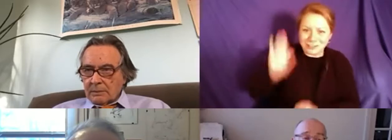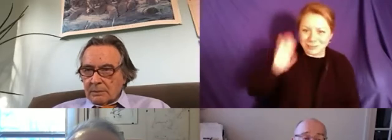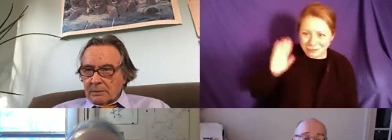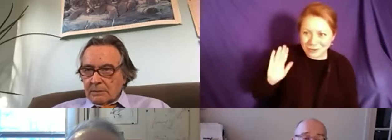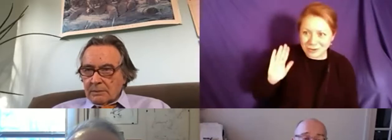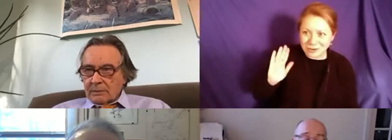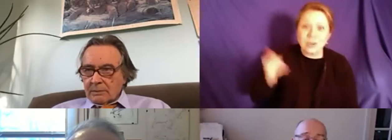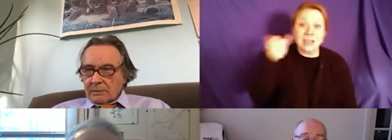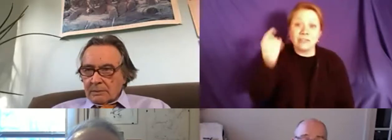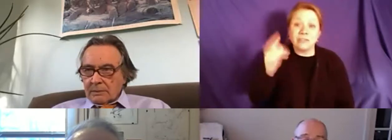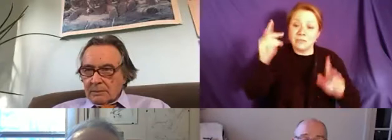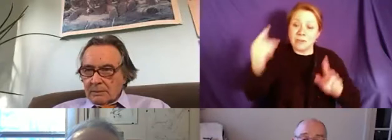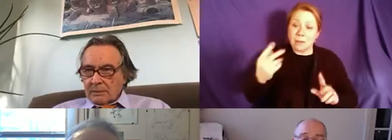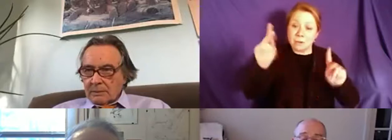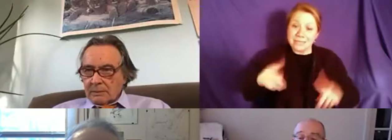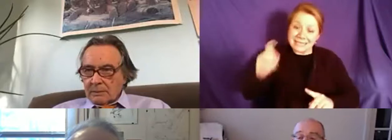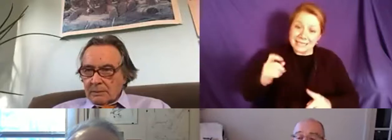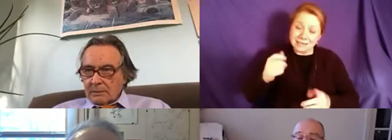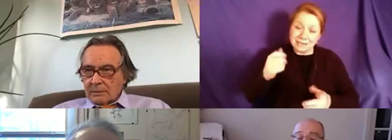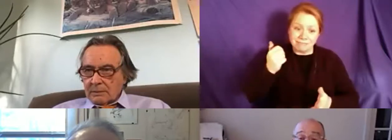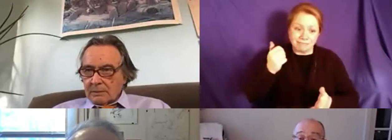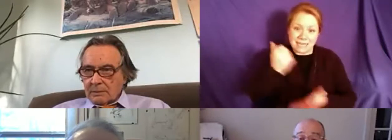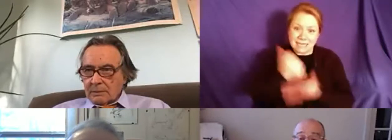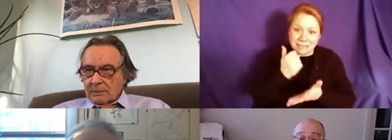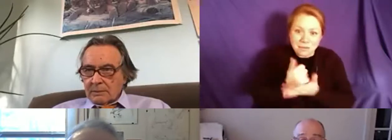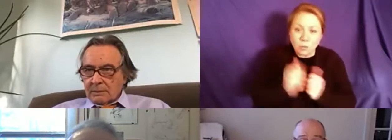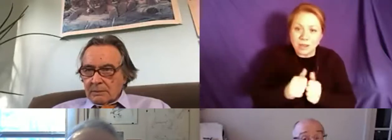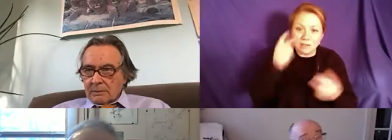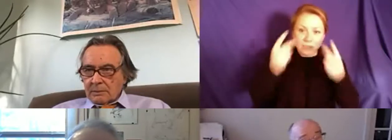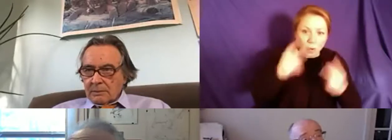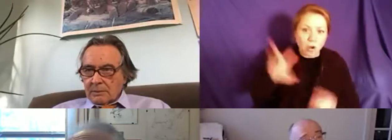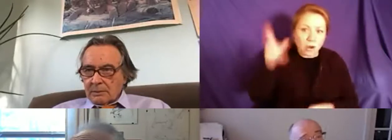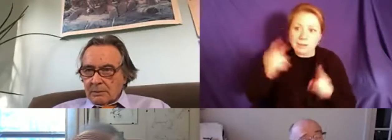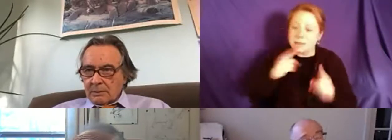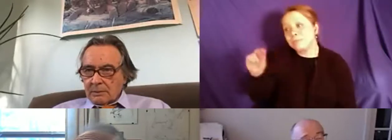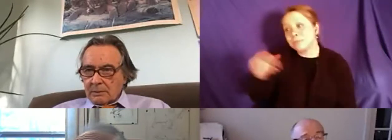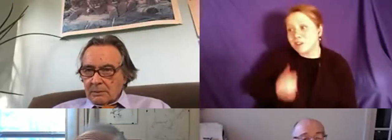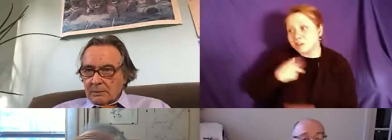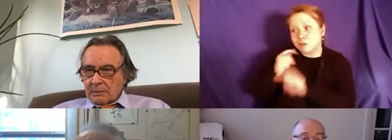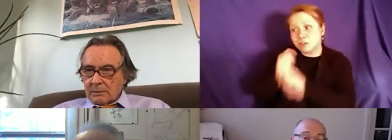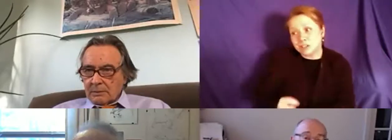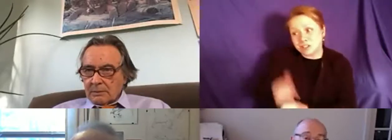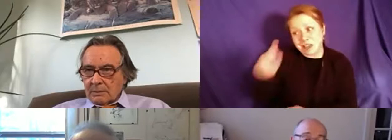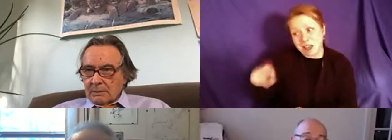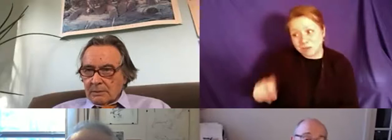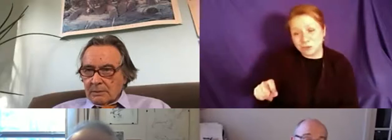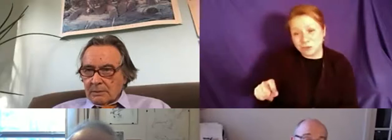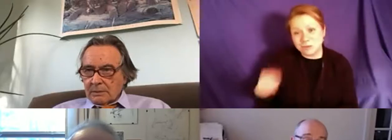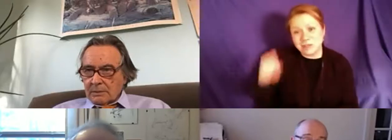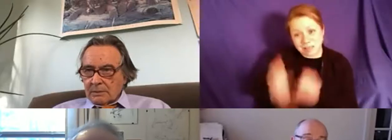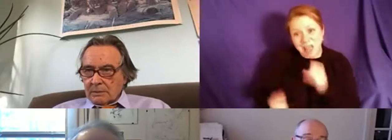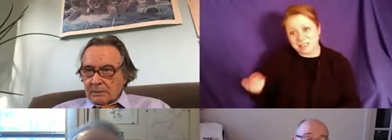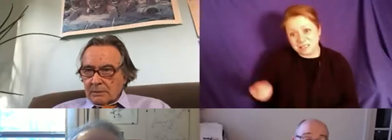some kind of assisting, visual or audio assistant, it's like, well, no, the tradition is the tenured people get to sit in wherever they